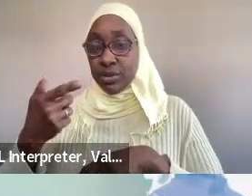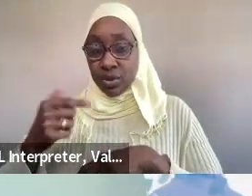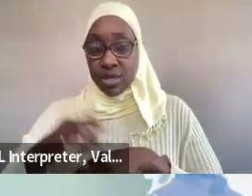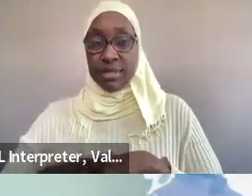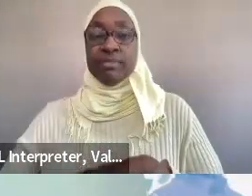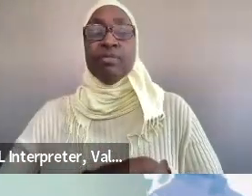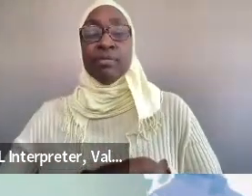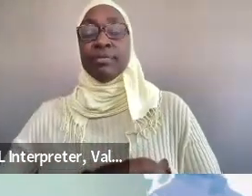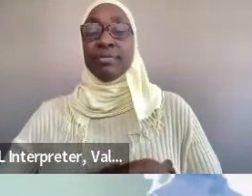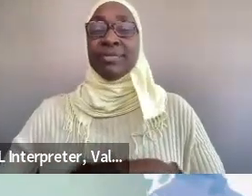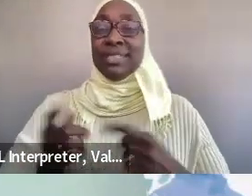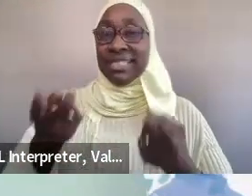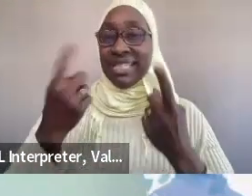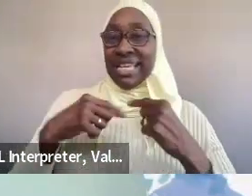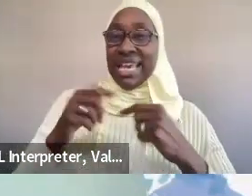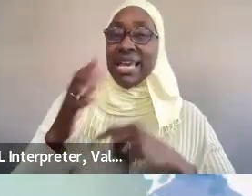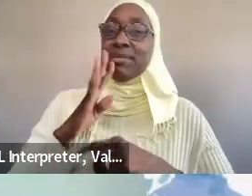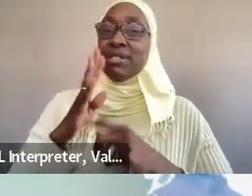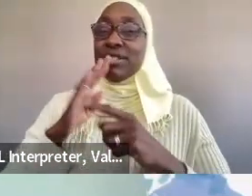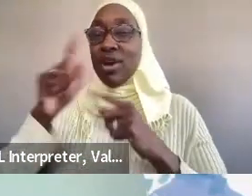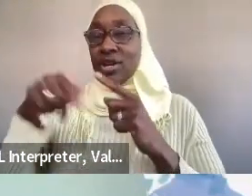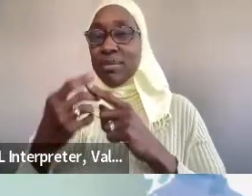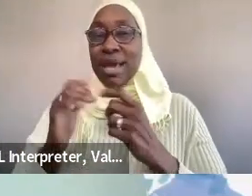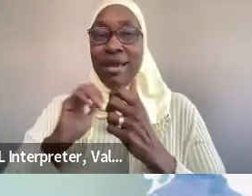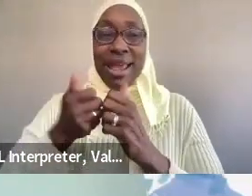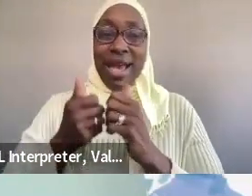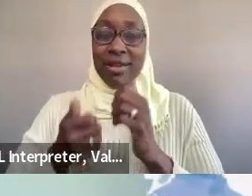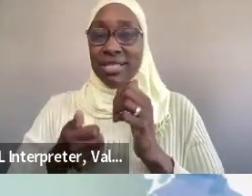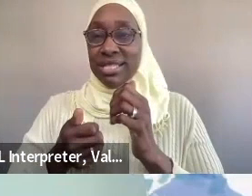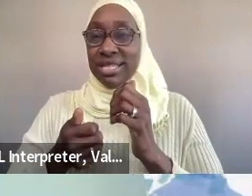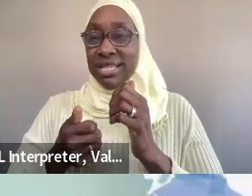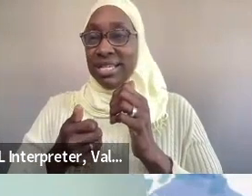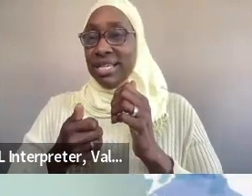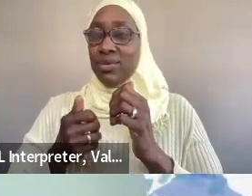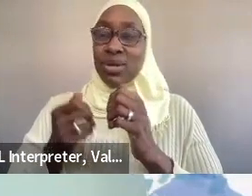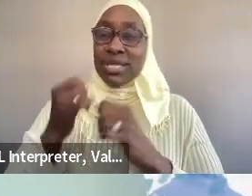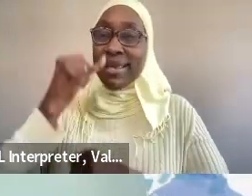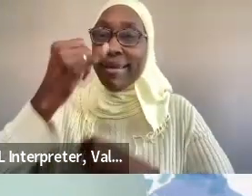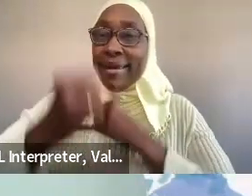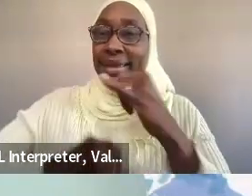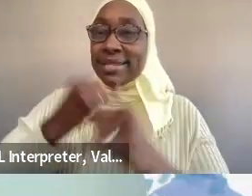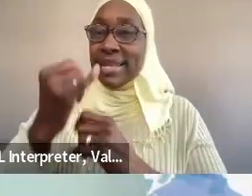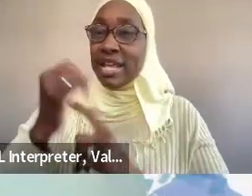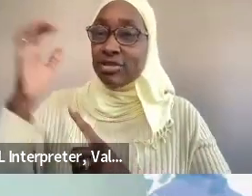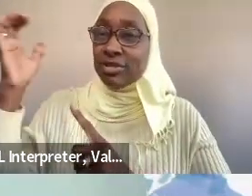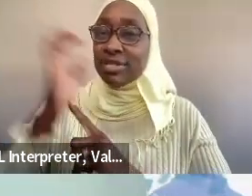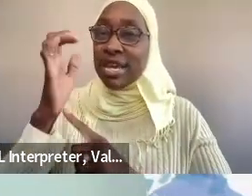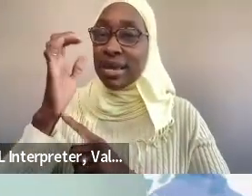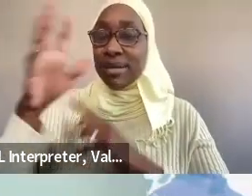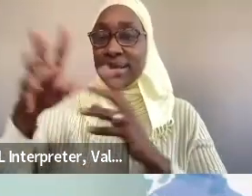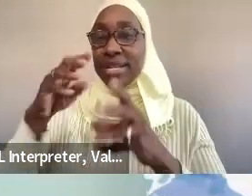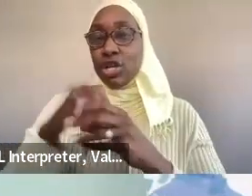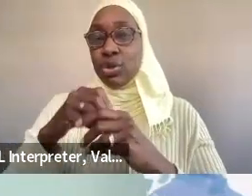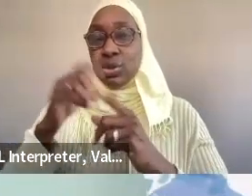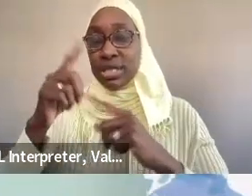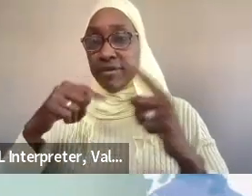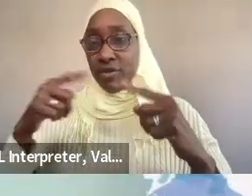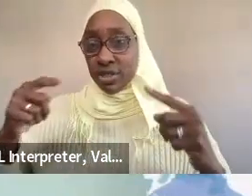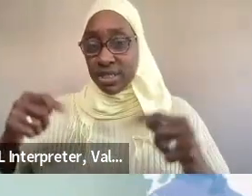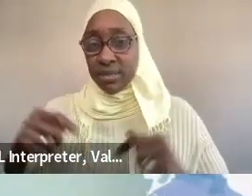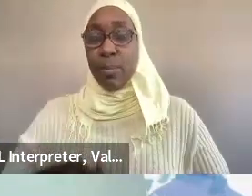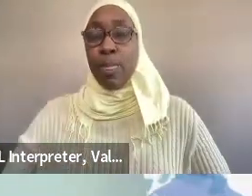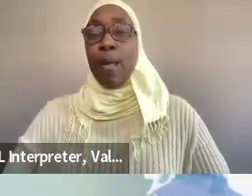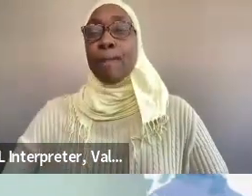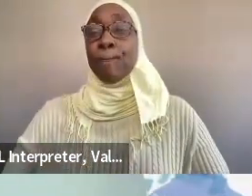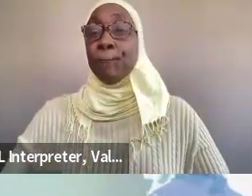about how she became internationally a champion in inclusion and diversity. So from then